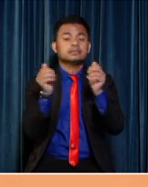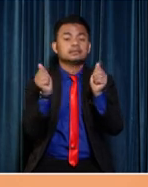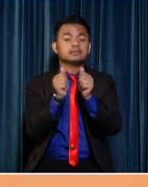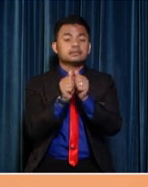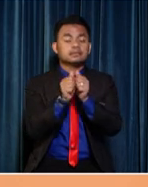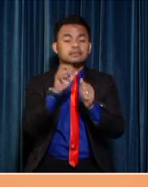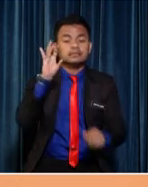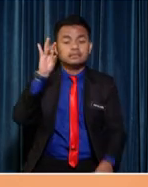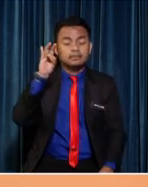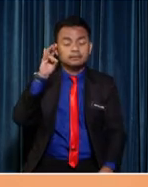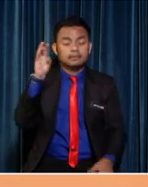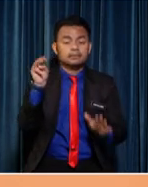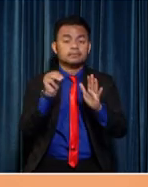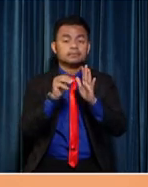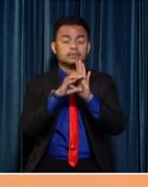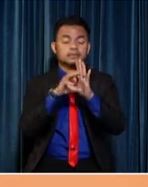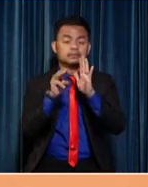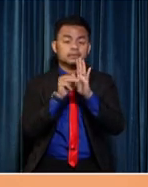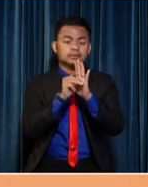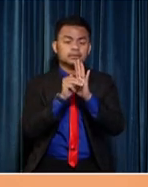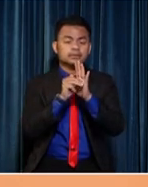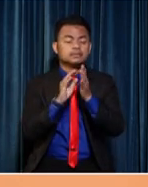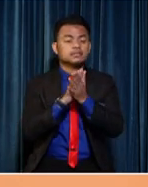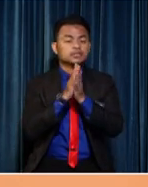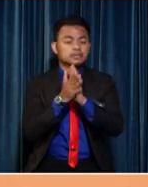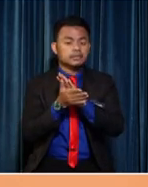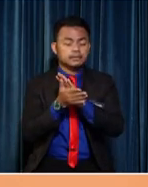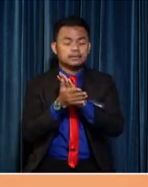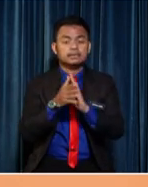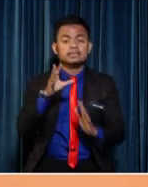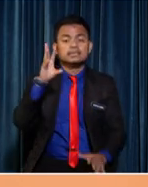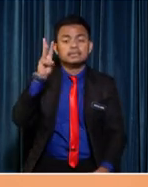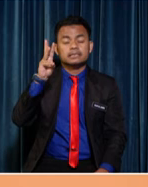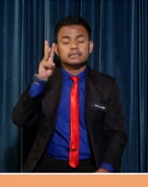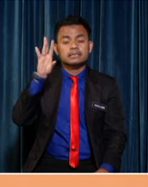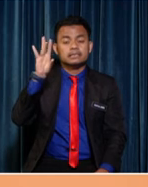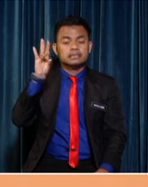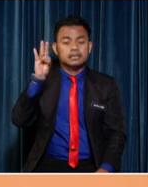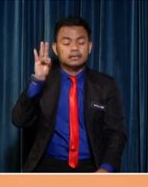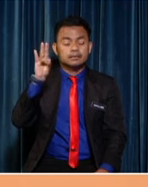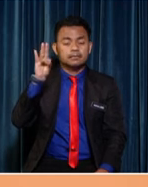70 centimeters, which is equal to